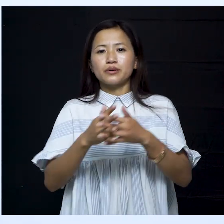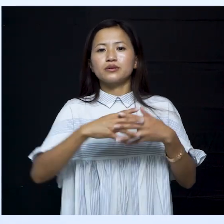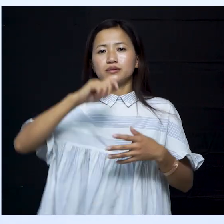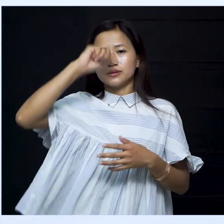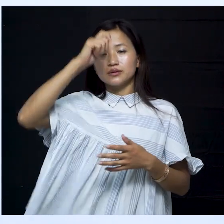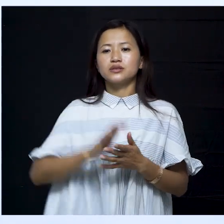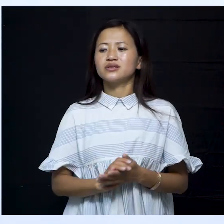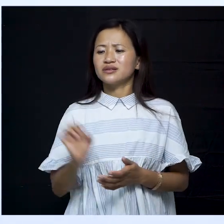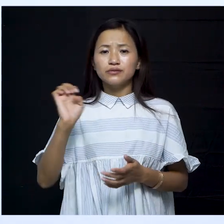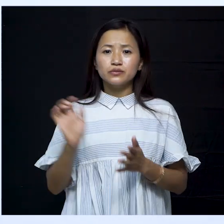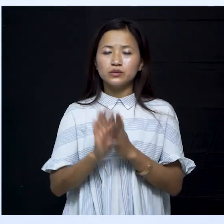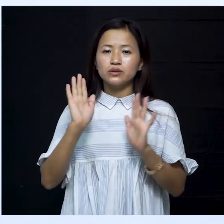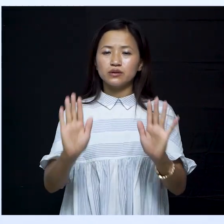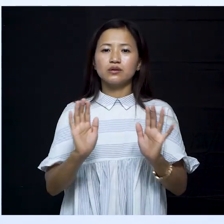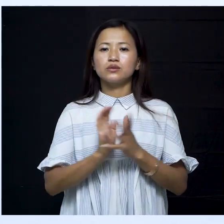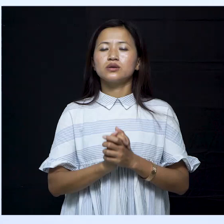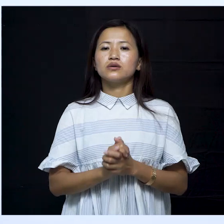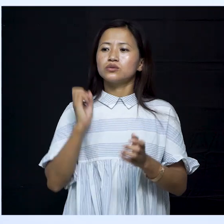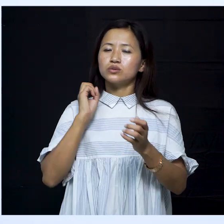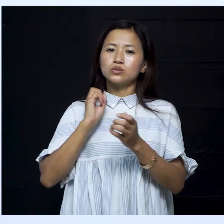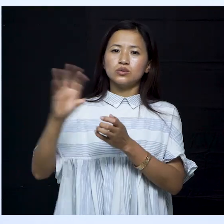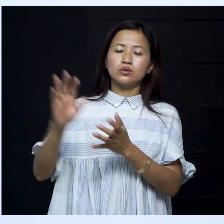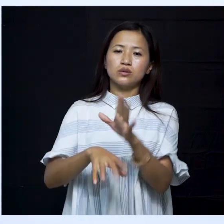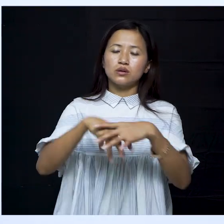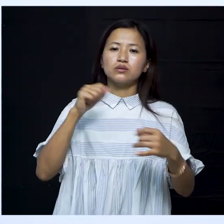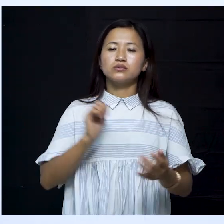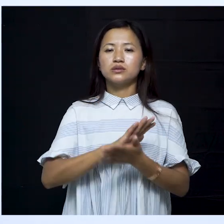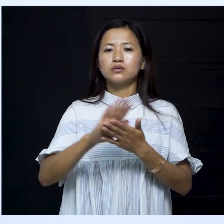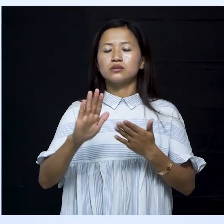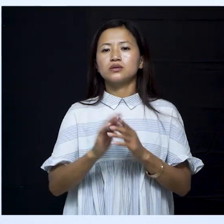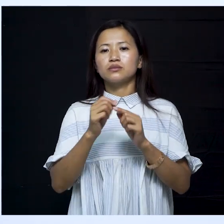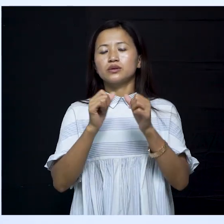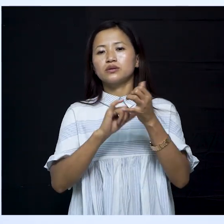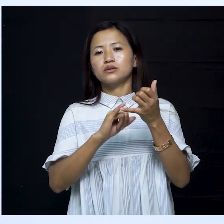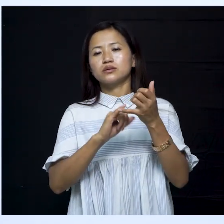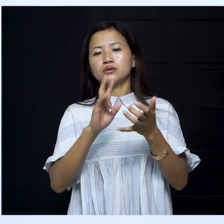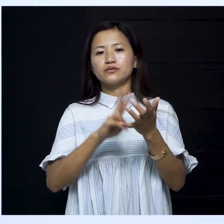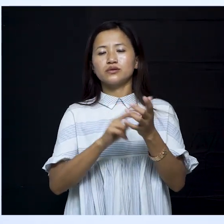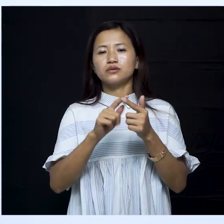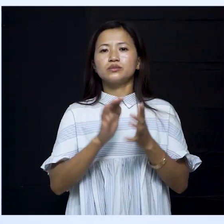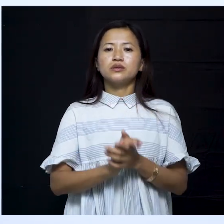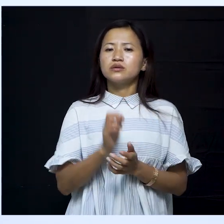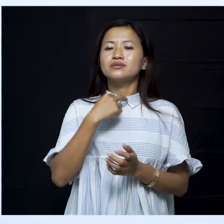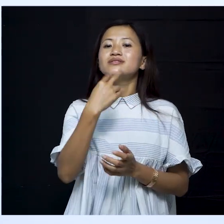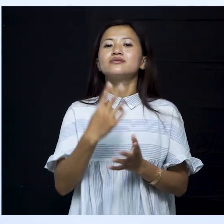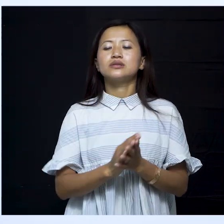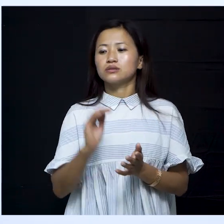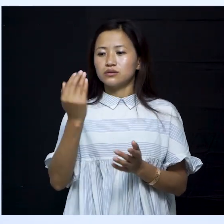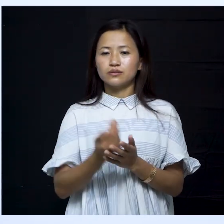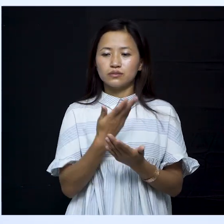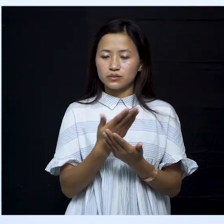even though they have thrown out or they have done away with the passive voice, it becomes too direct again, which is something